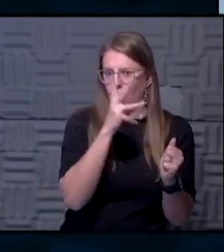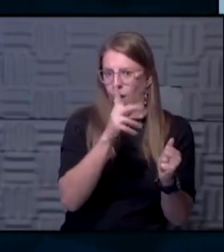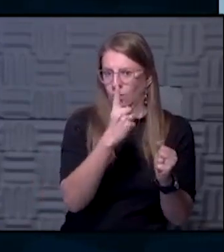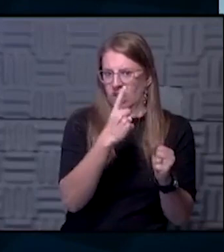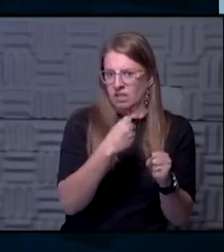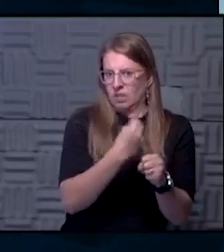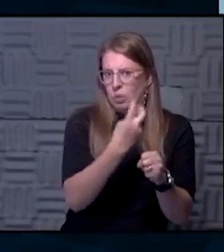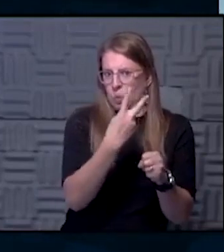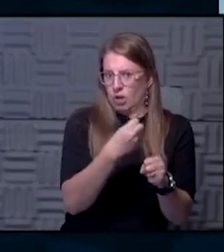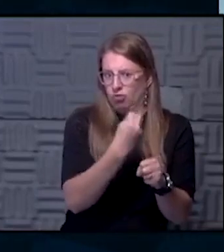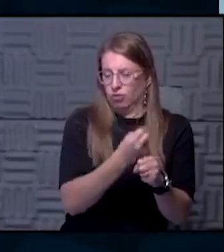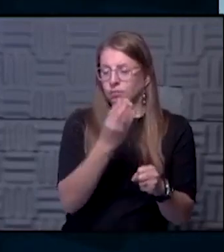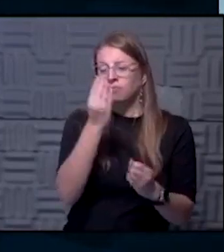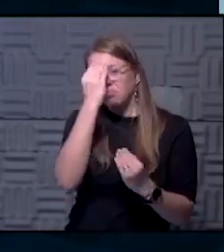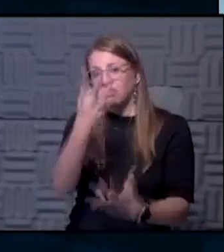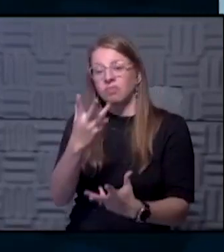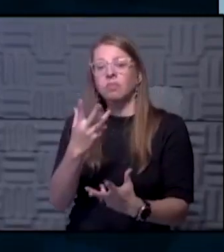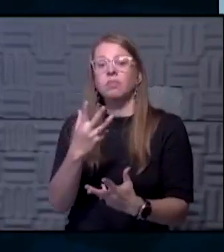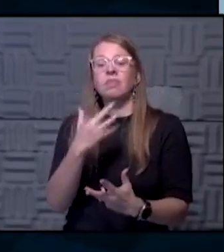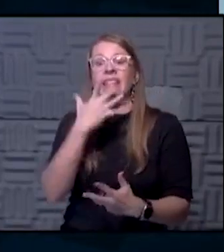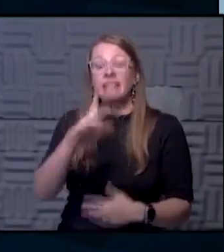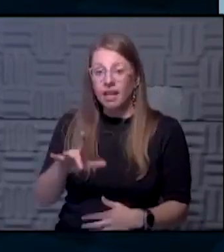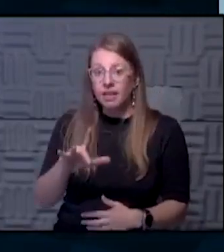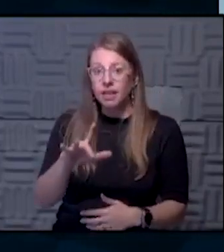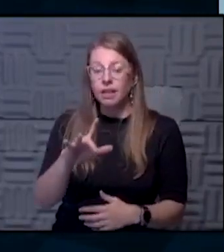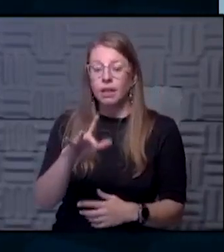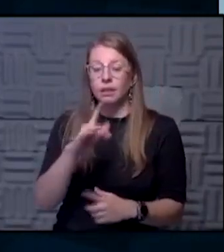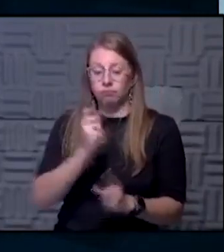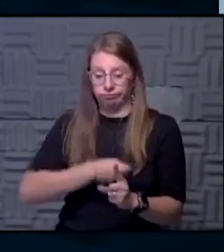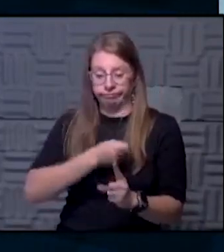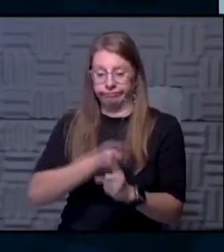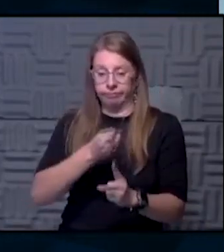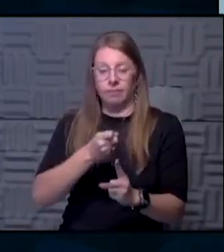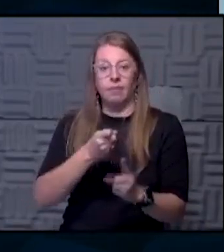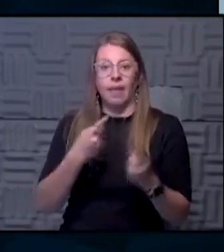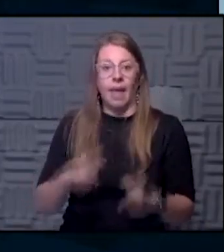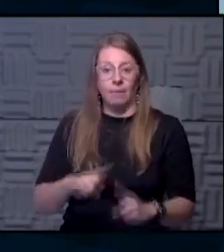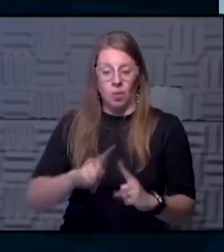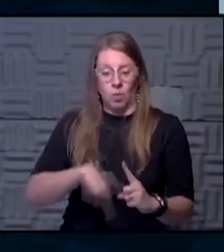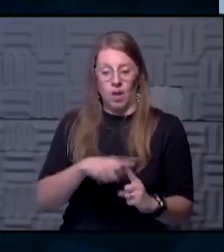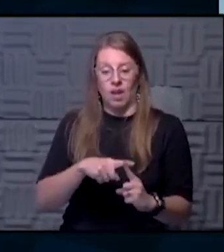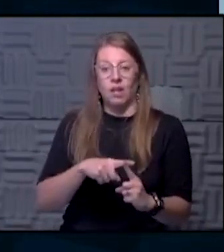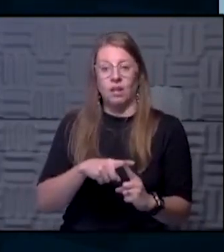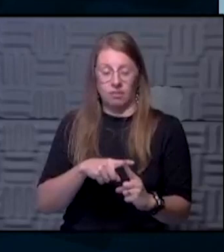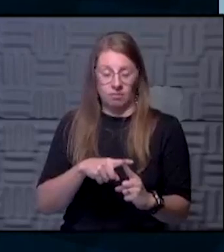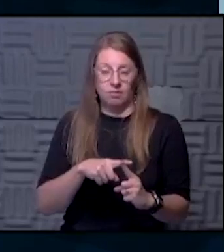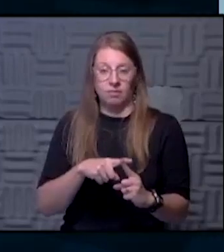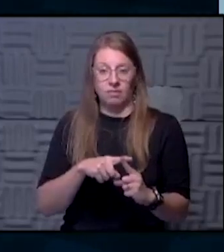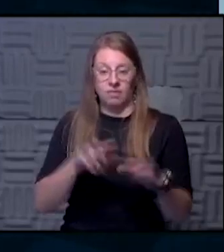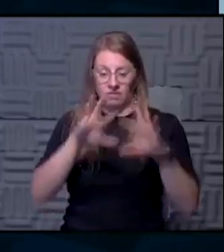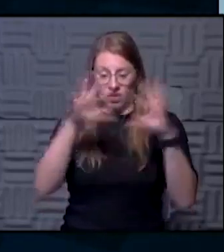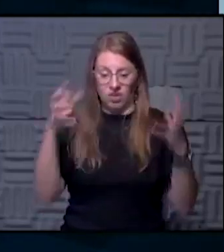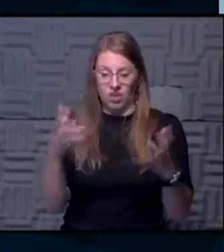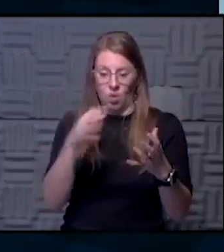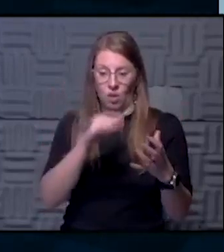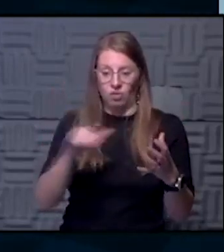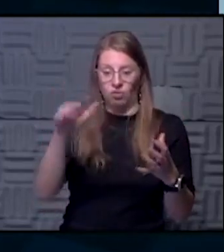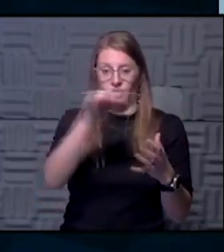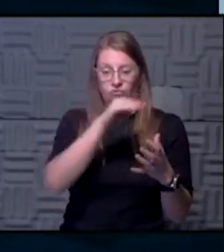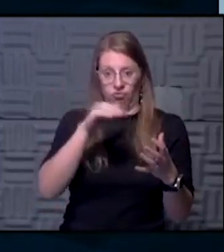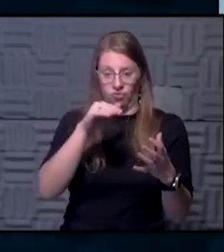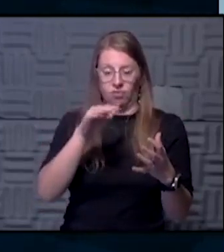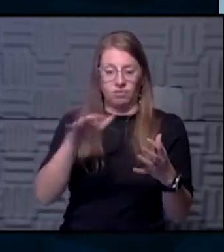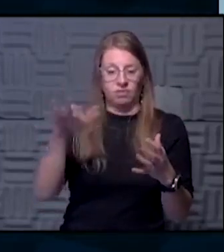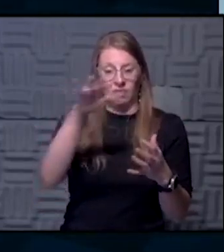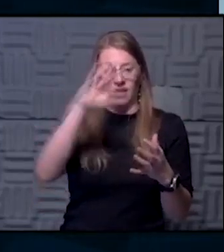gotten lucky in terms of when this struck us in the Northern Hemisphere, because the sun has been helping us